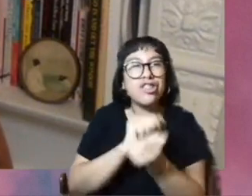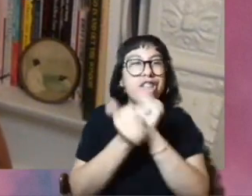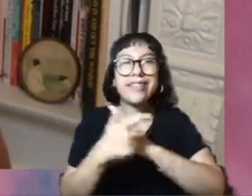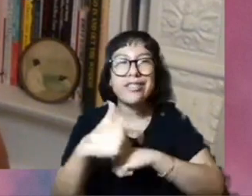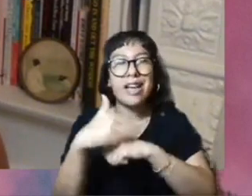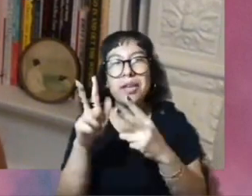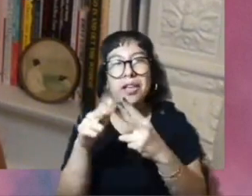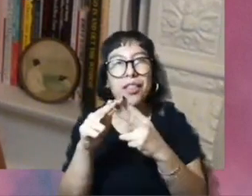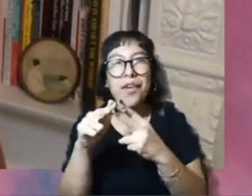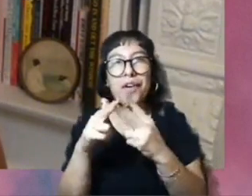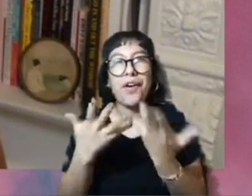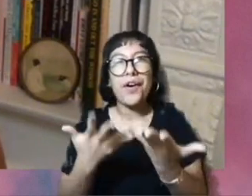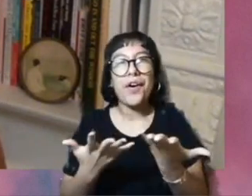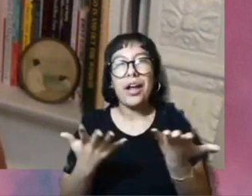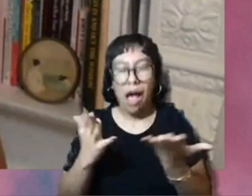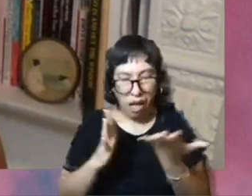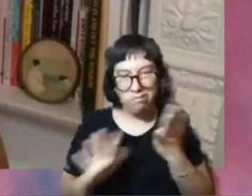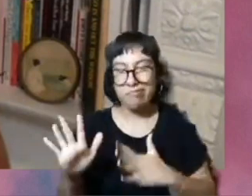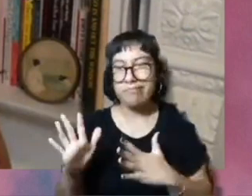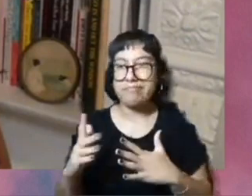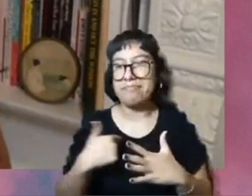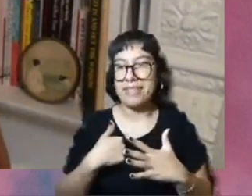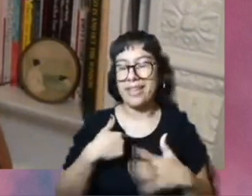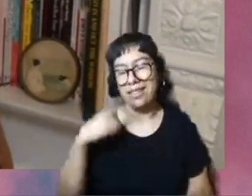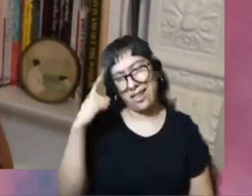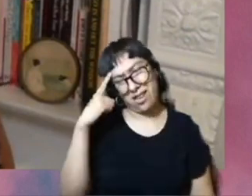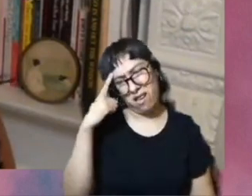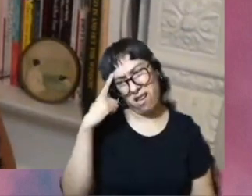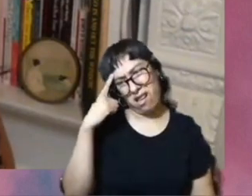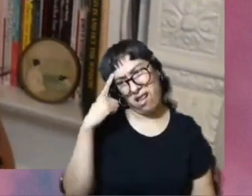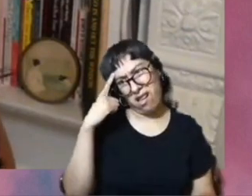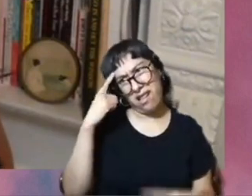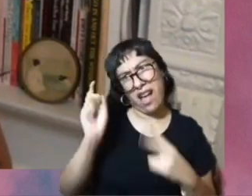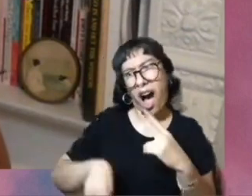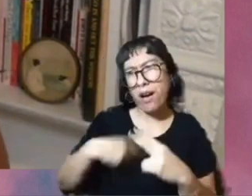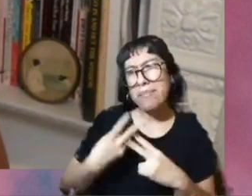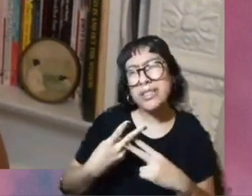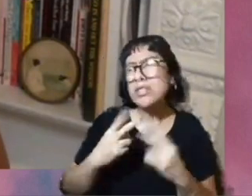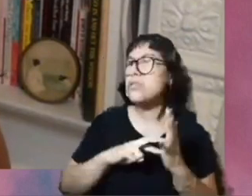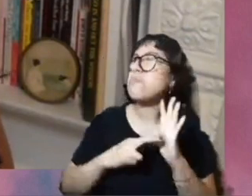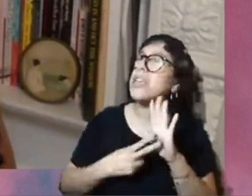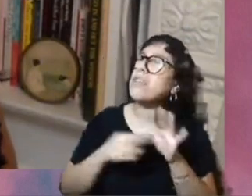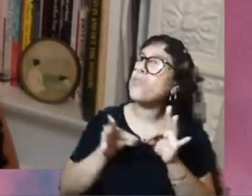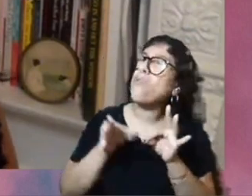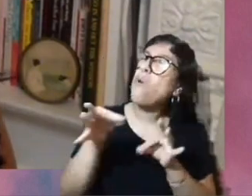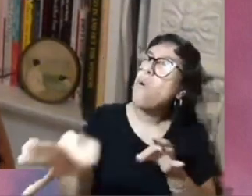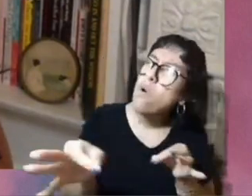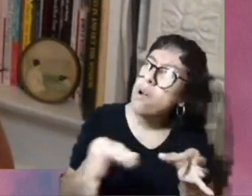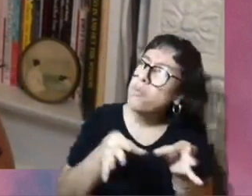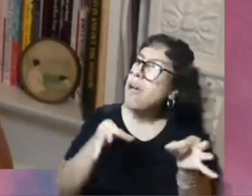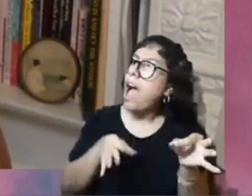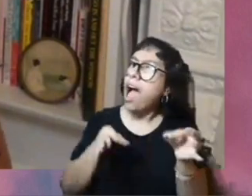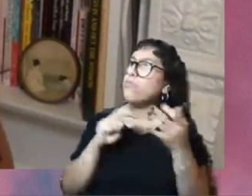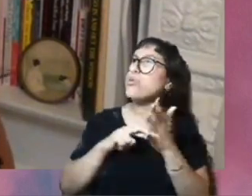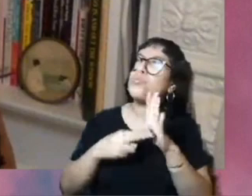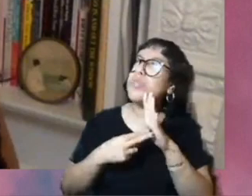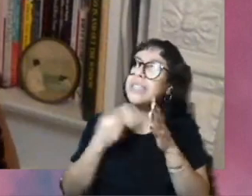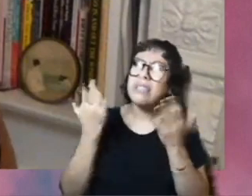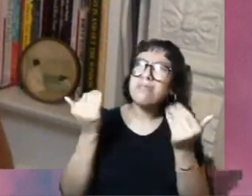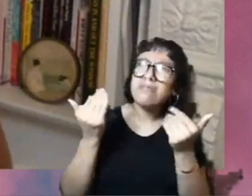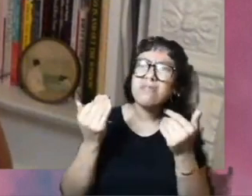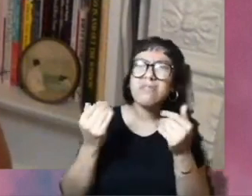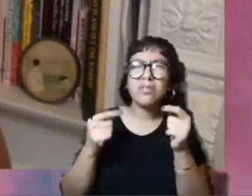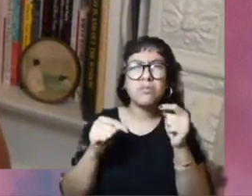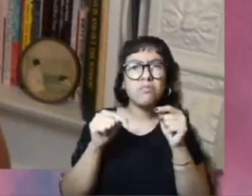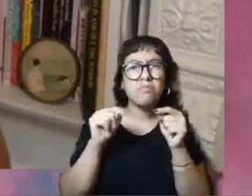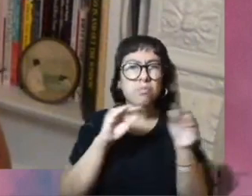Whatever they mean, I think they mean the opposite. Like, I don't understand which direction they're trying to move the